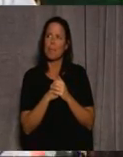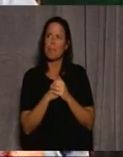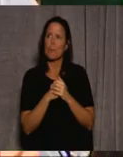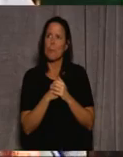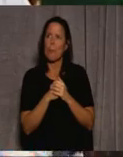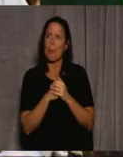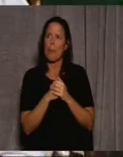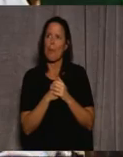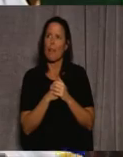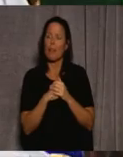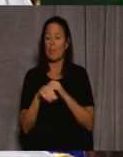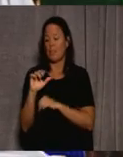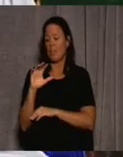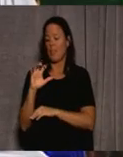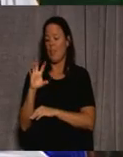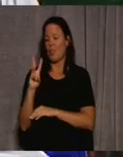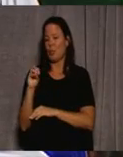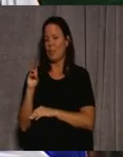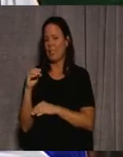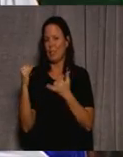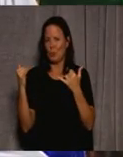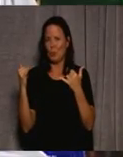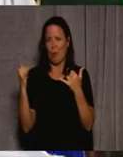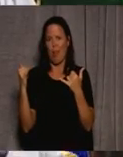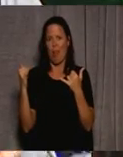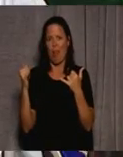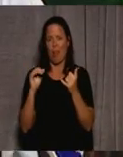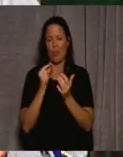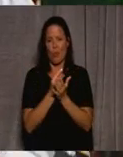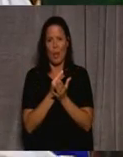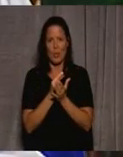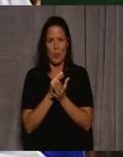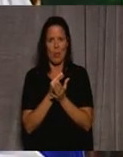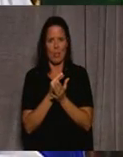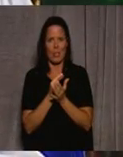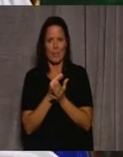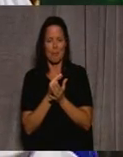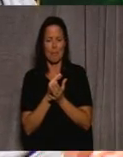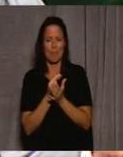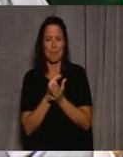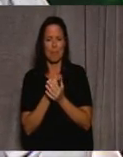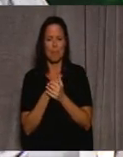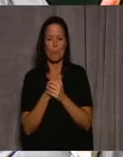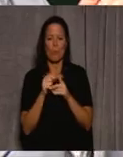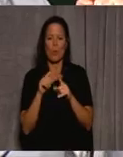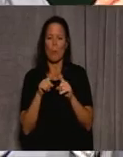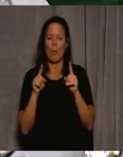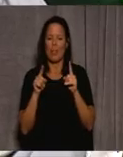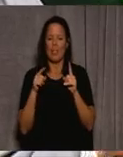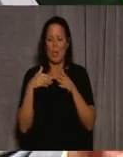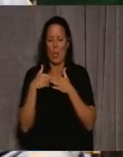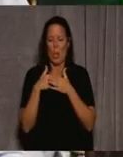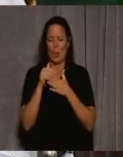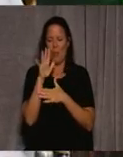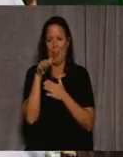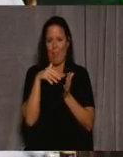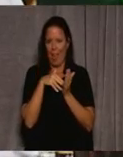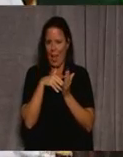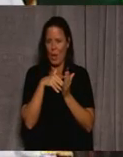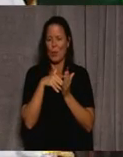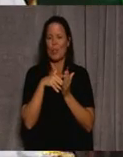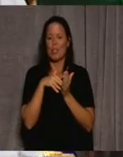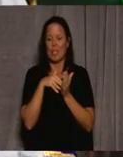You know, there's 560 of you here as graduates, but there's close to 5,000